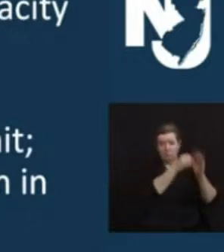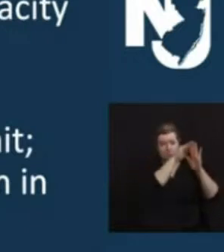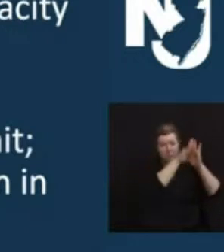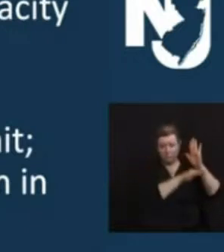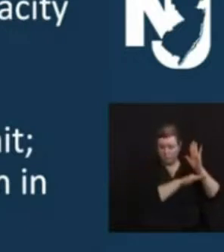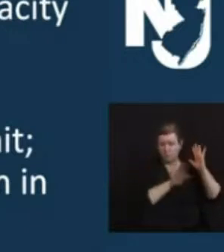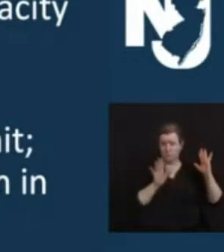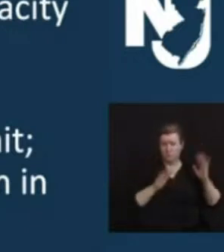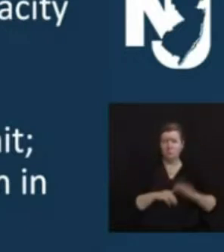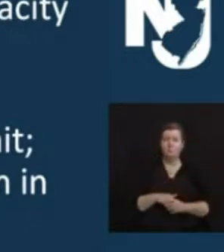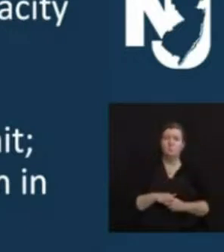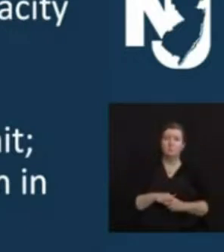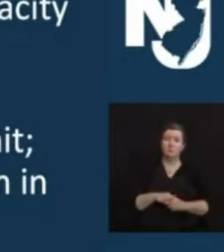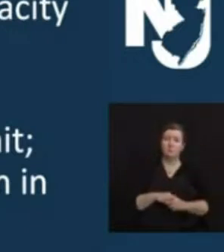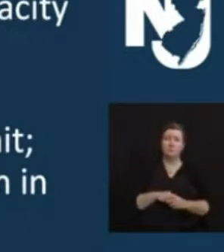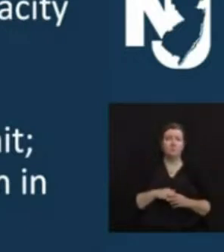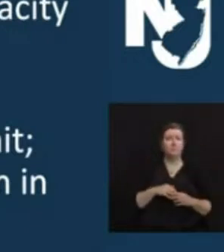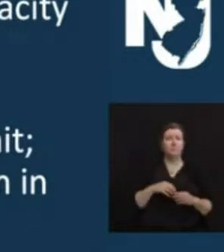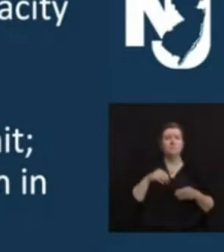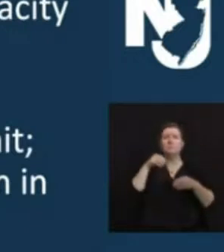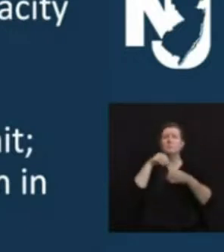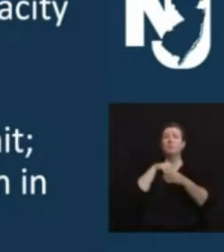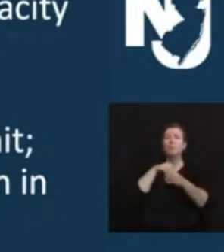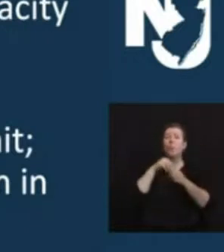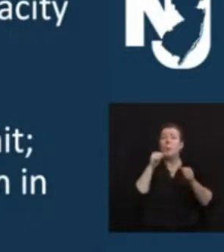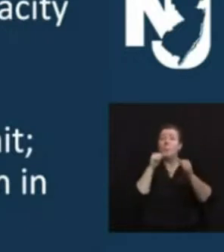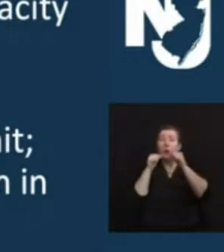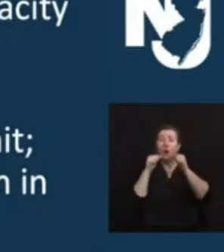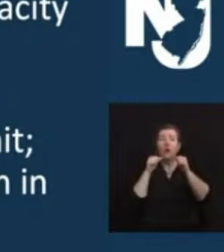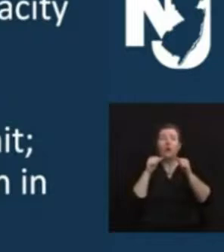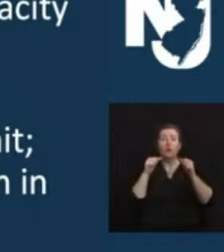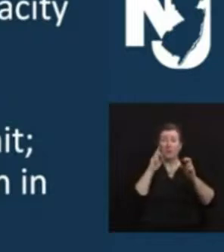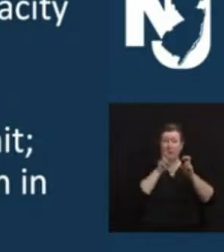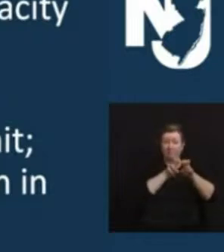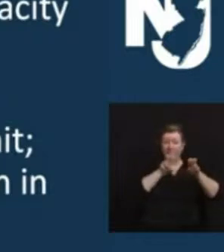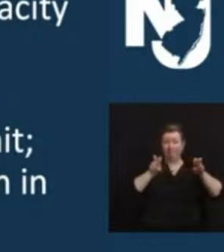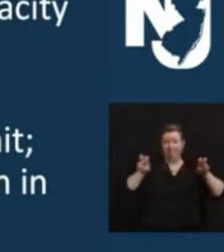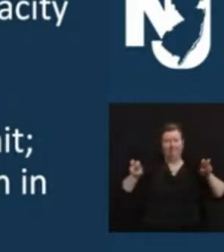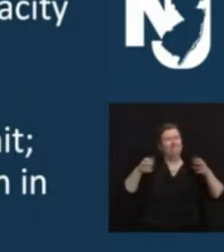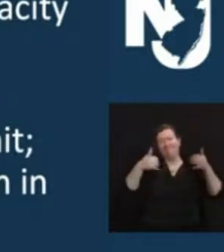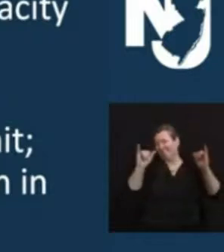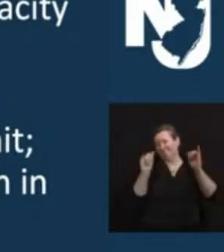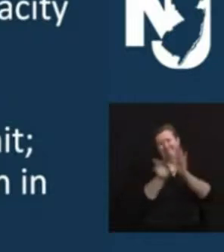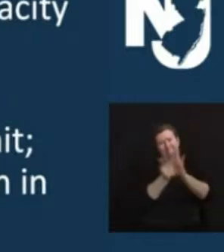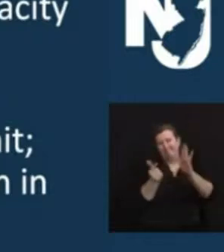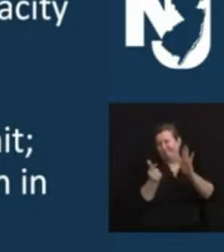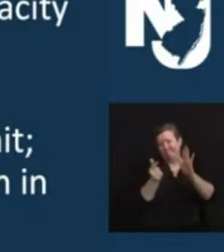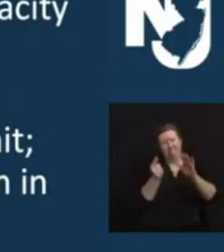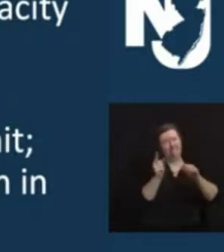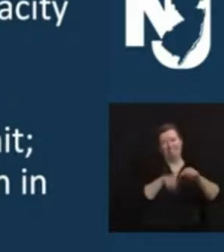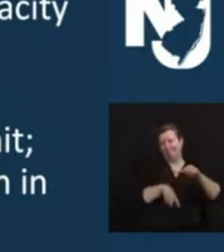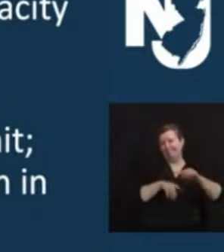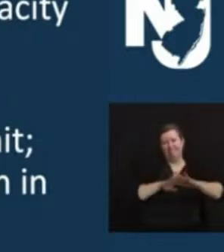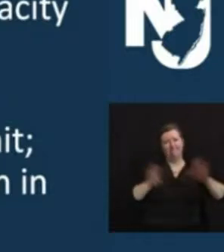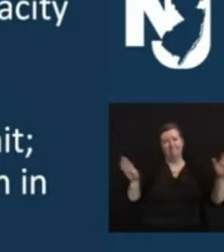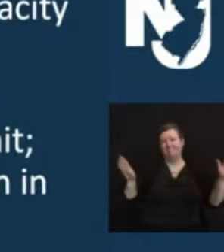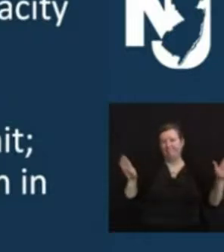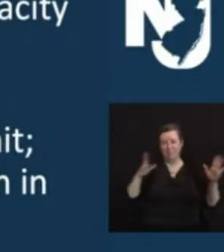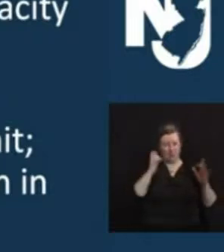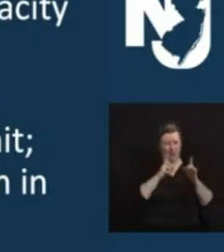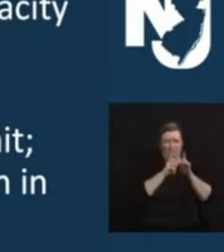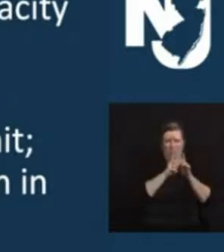effect, as it creates a danger of close and prolonged proximity between and among patrons, bartenders, and